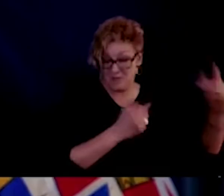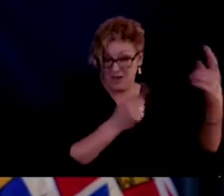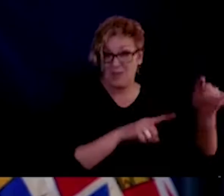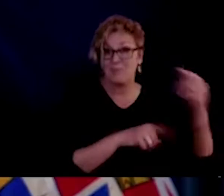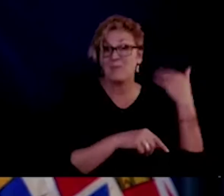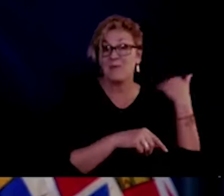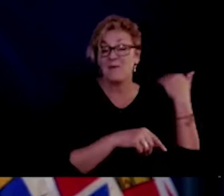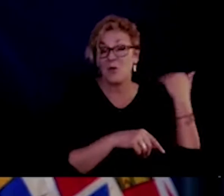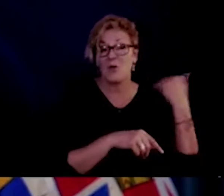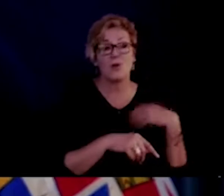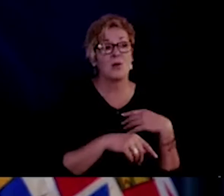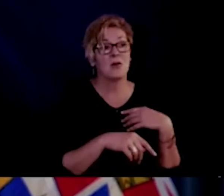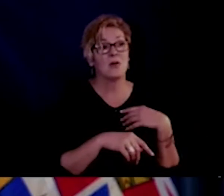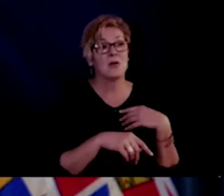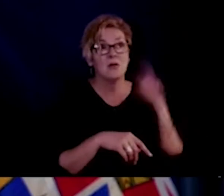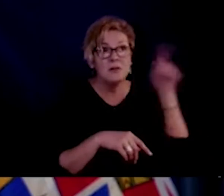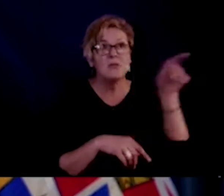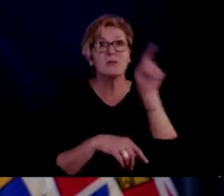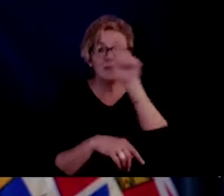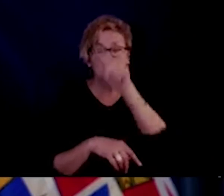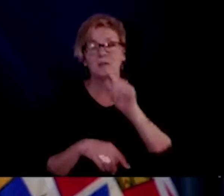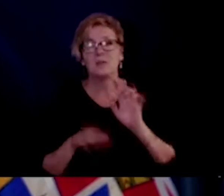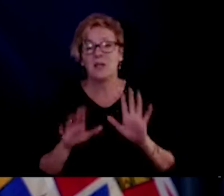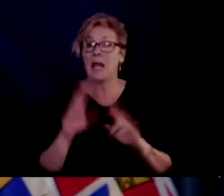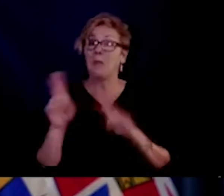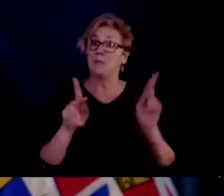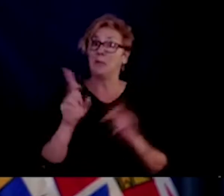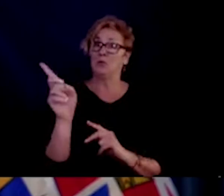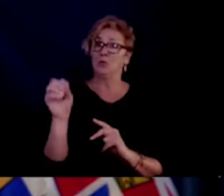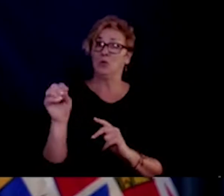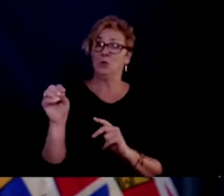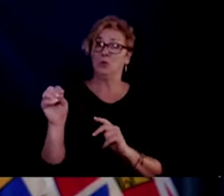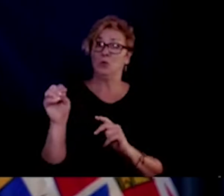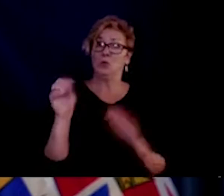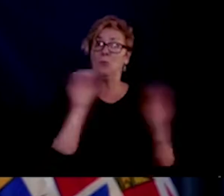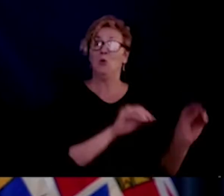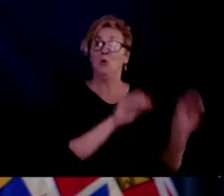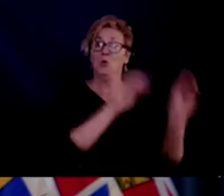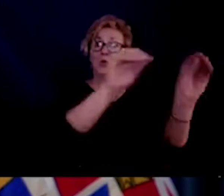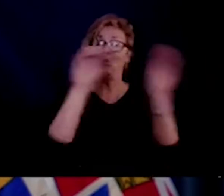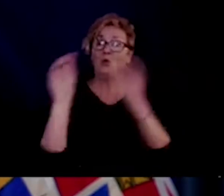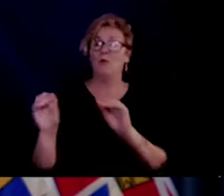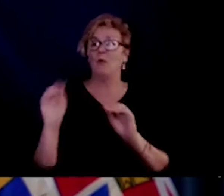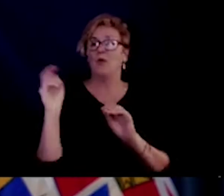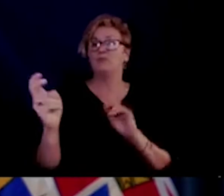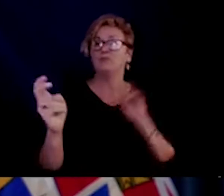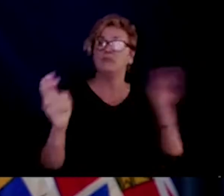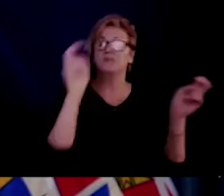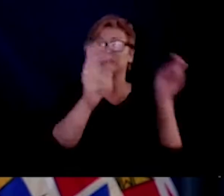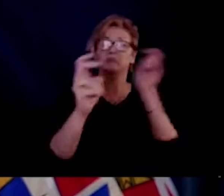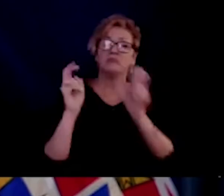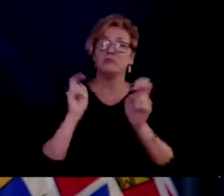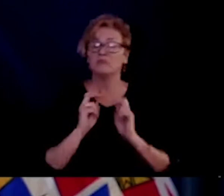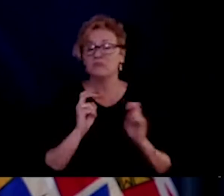of the woods. This virus is circulating all around us, and because people are moving, there is a risk. And so that's what this is trying to address.